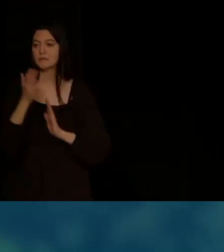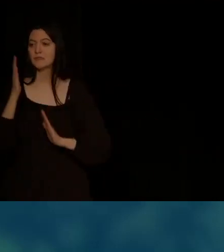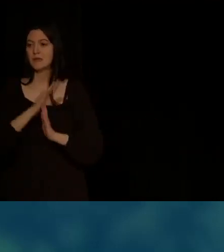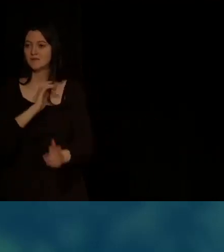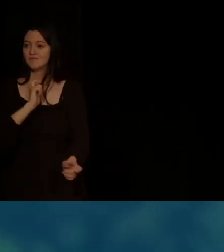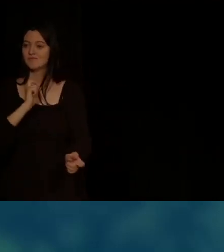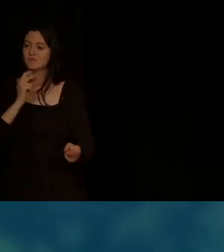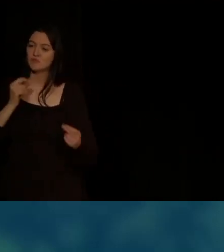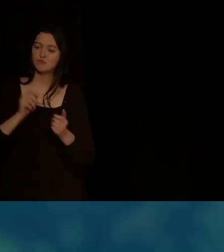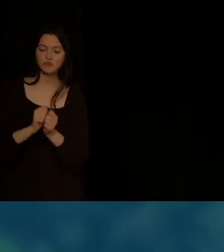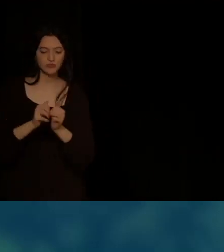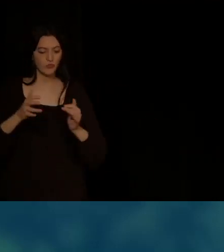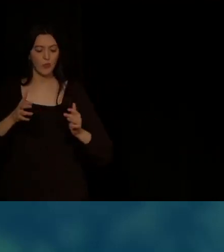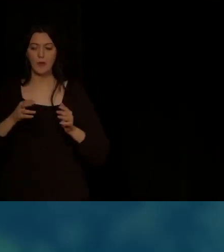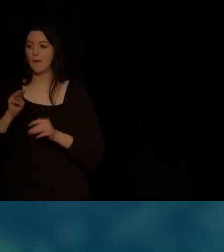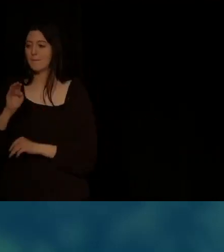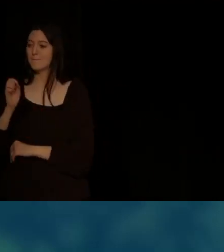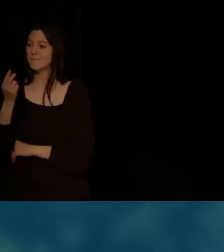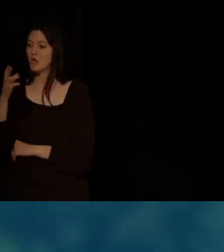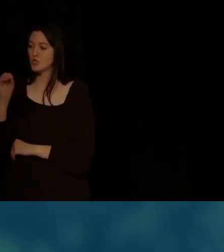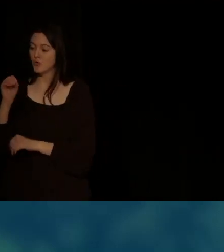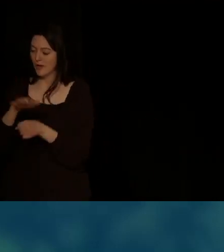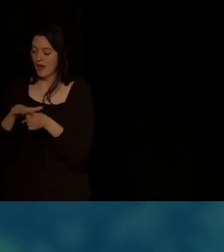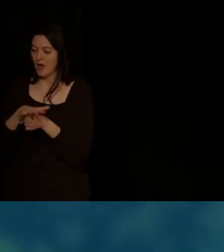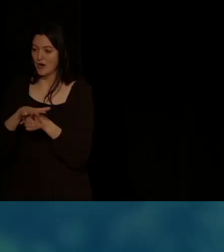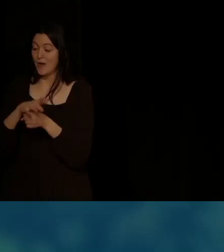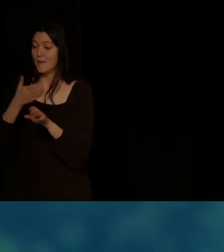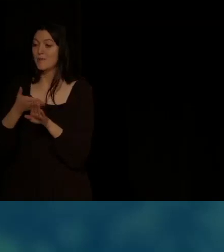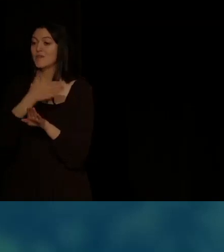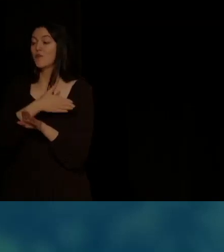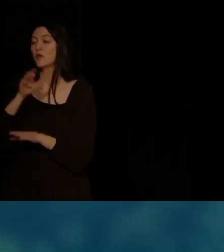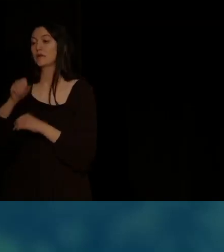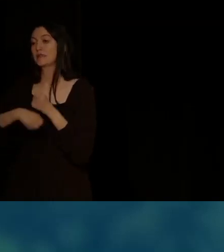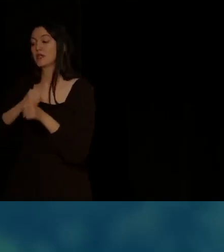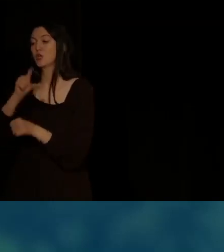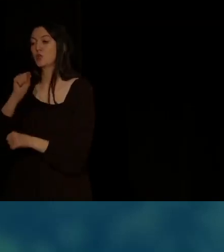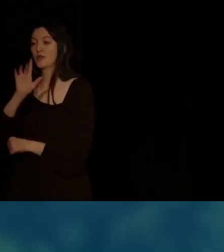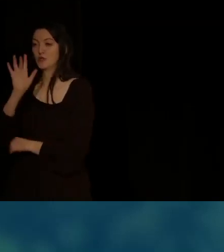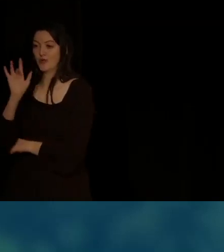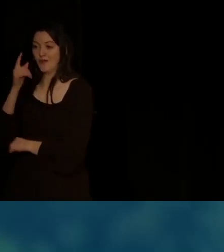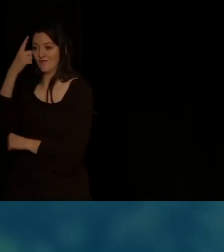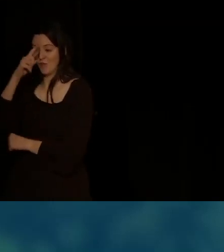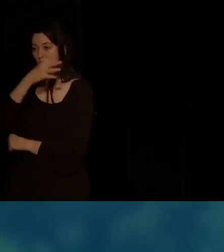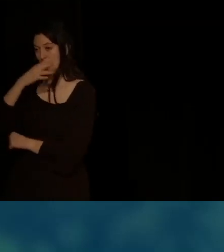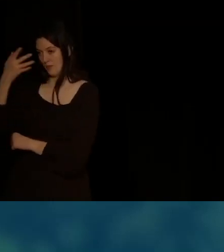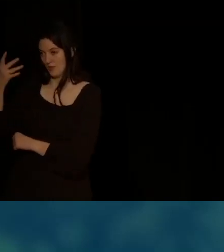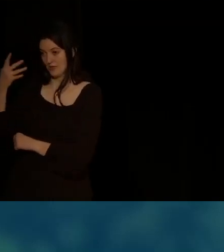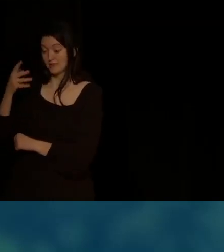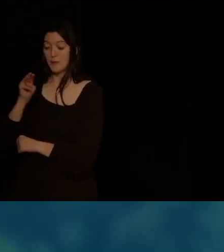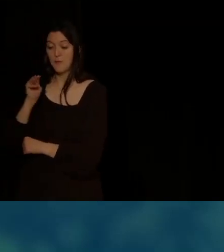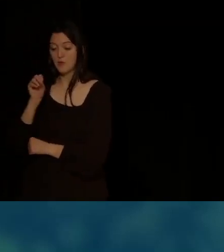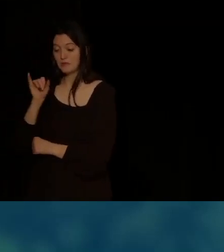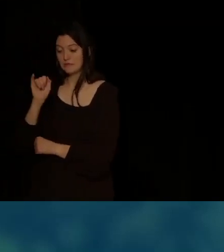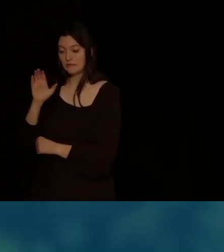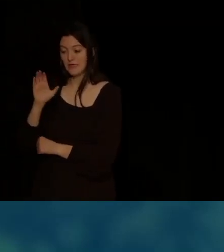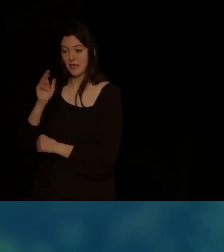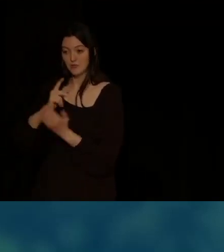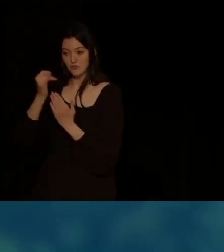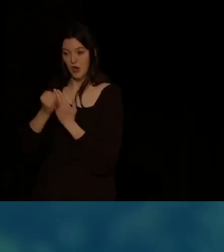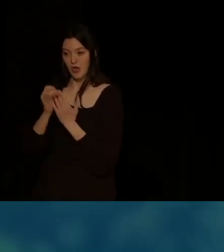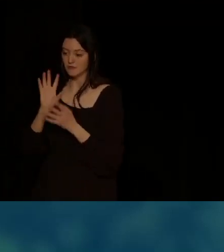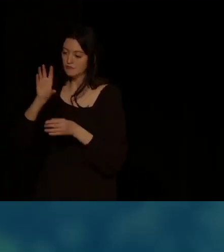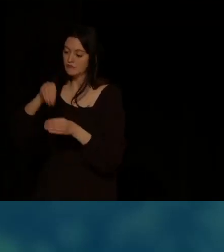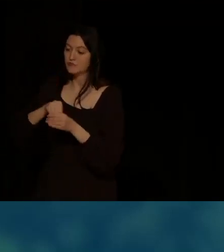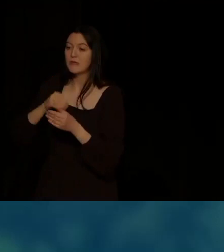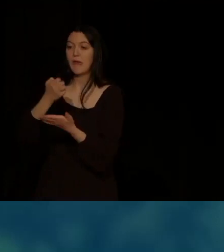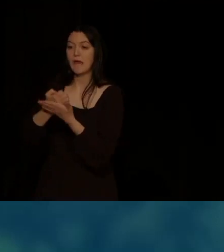major metropolitan areas for immigrants by 2025. The Mosaic Project is a part of the St. Louis Economic